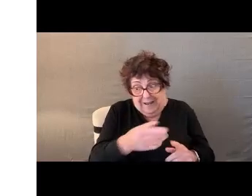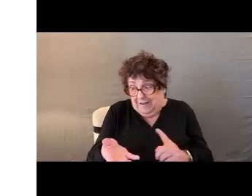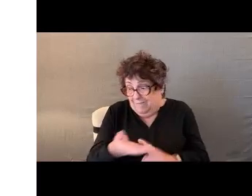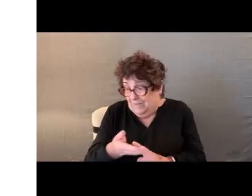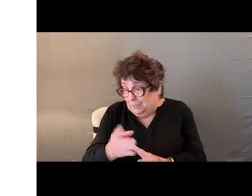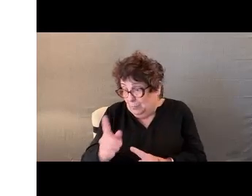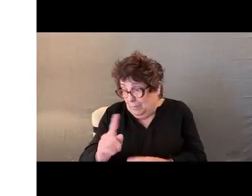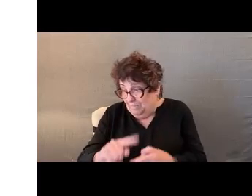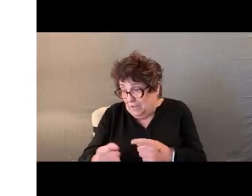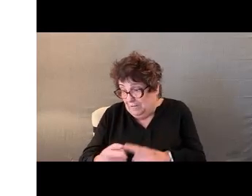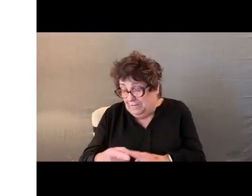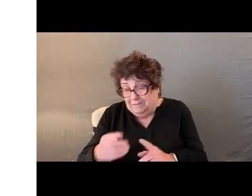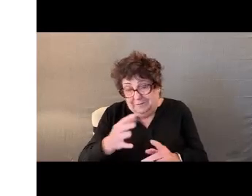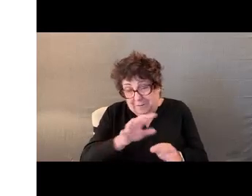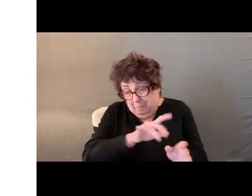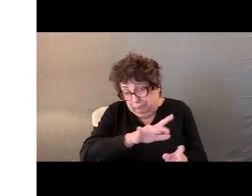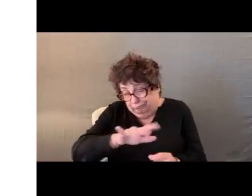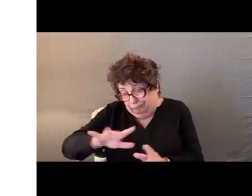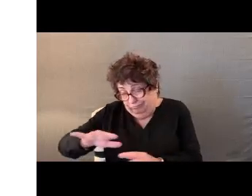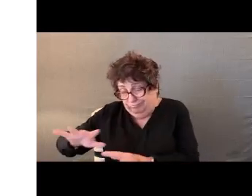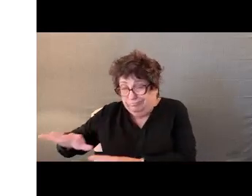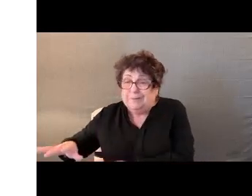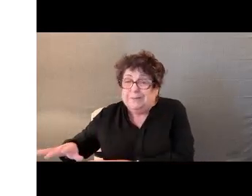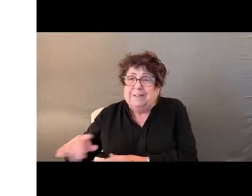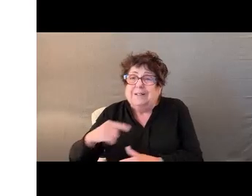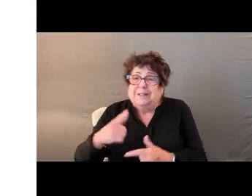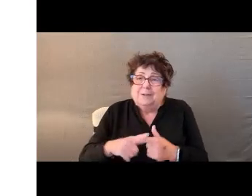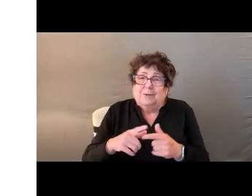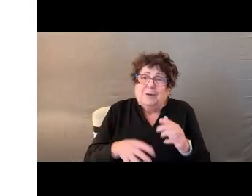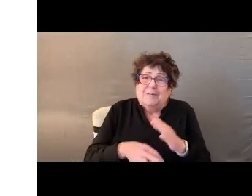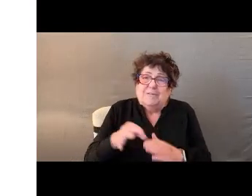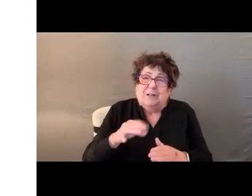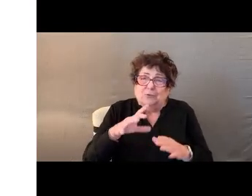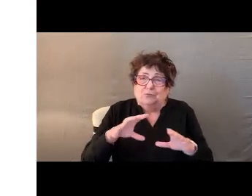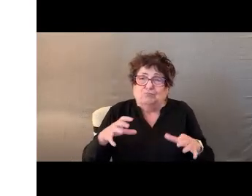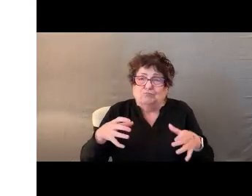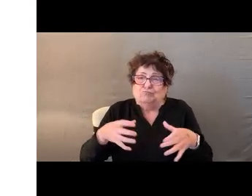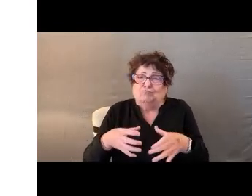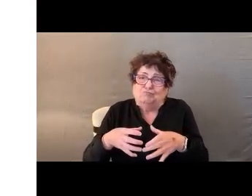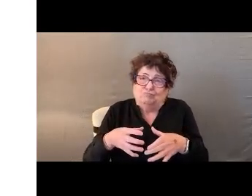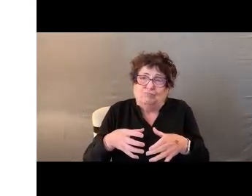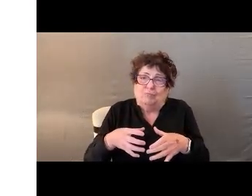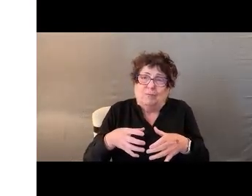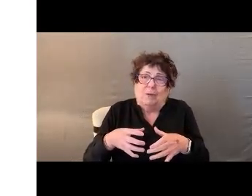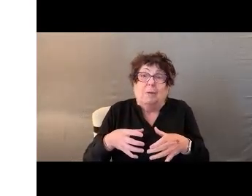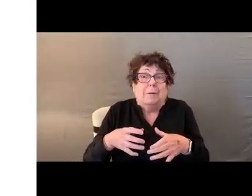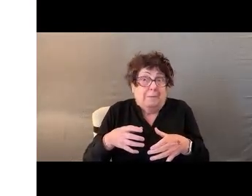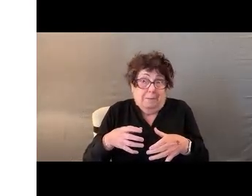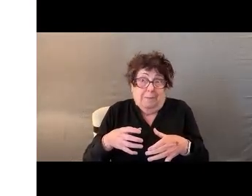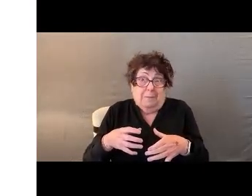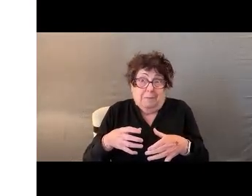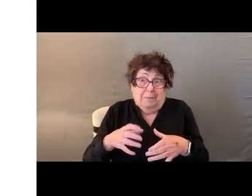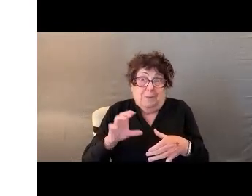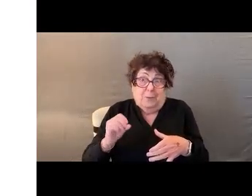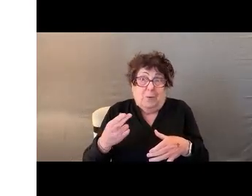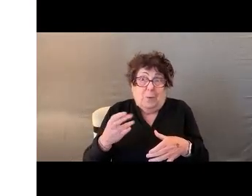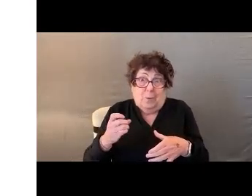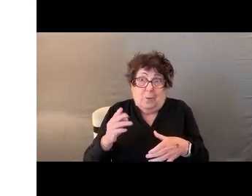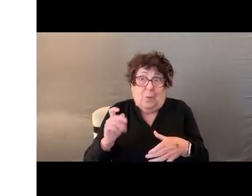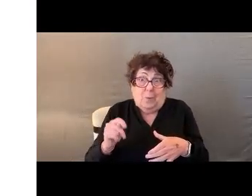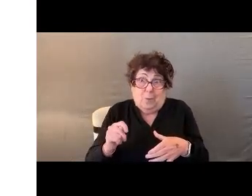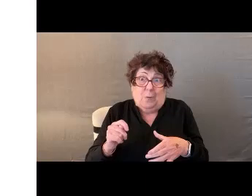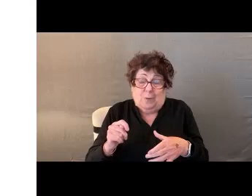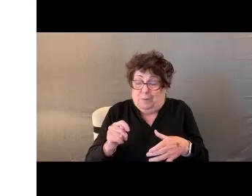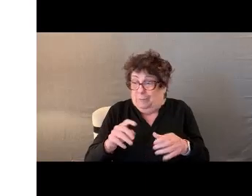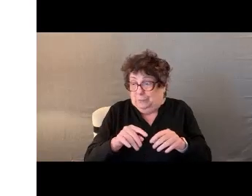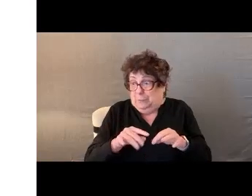then, you find your little cohort of people who are going to go and